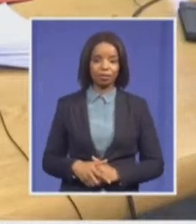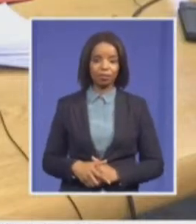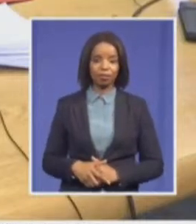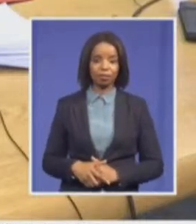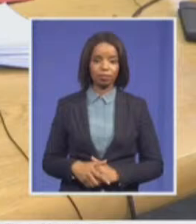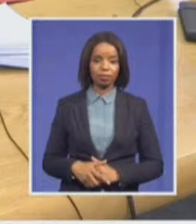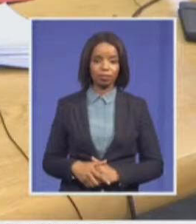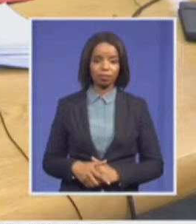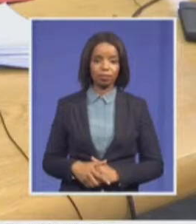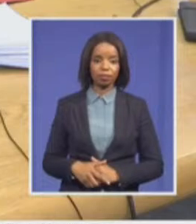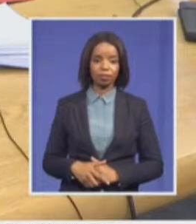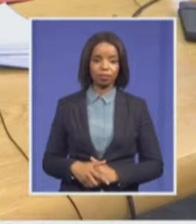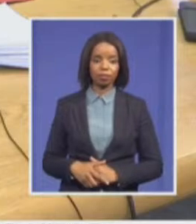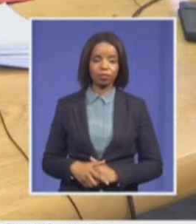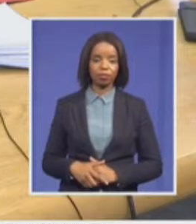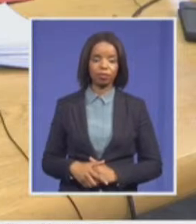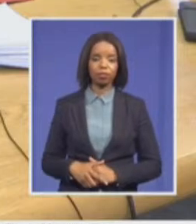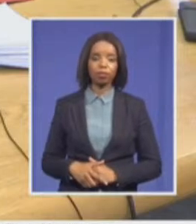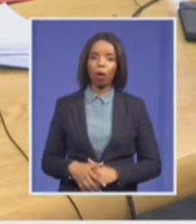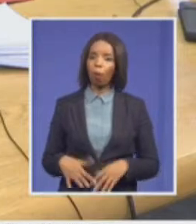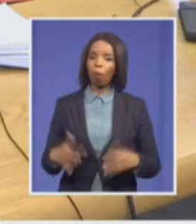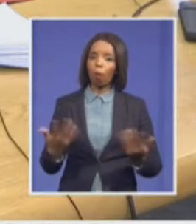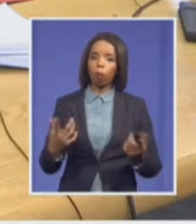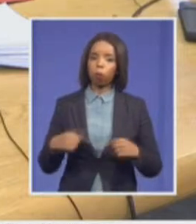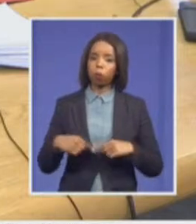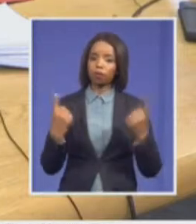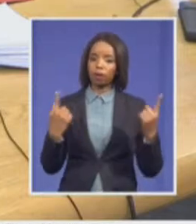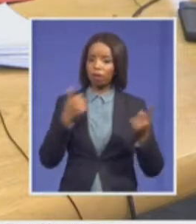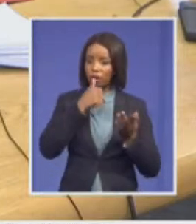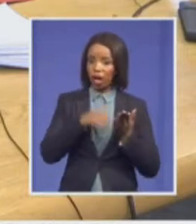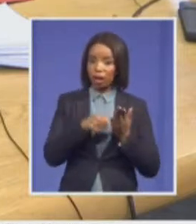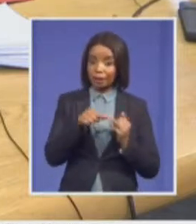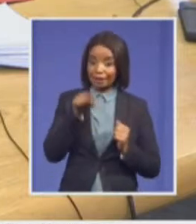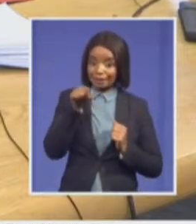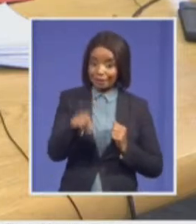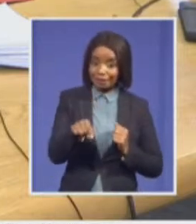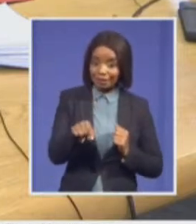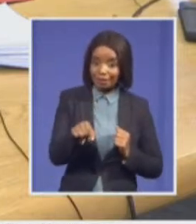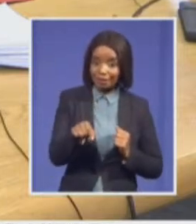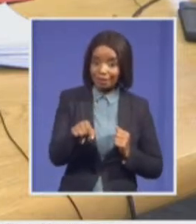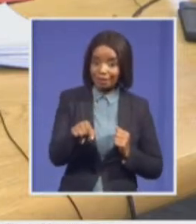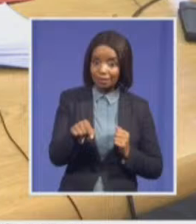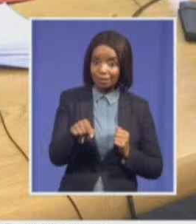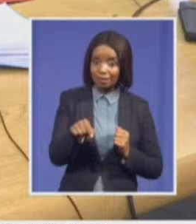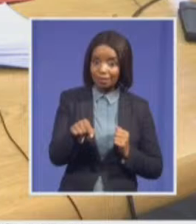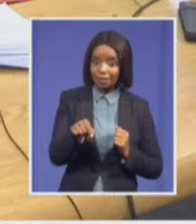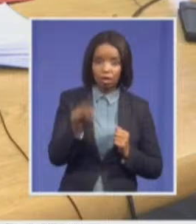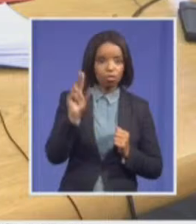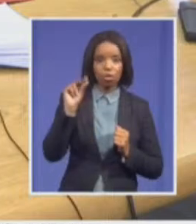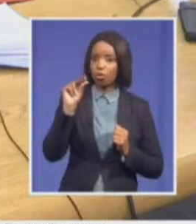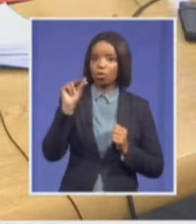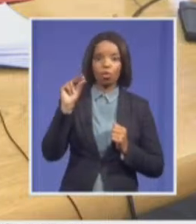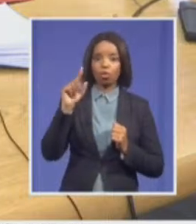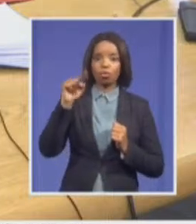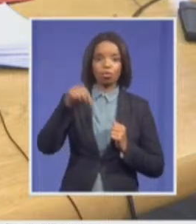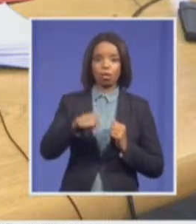Because this one appears that there is already a court order. No, it's not. It's the letter that appears at page